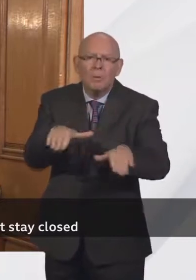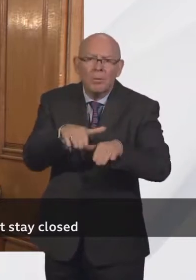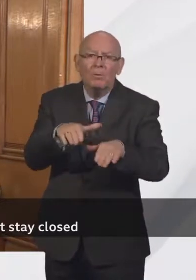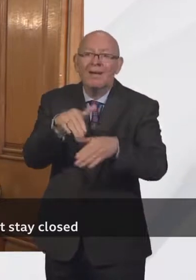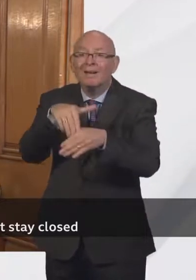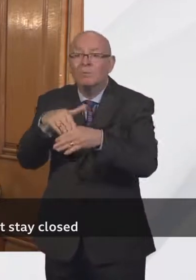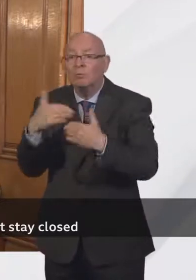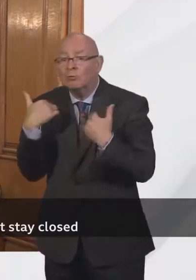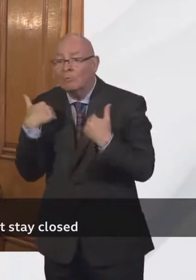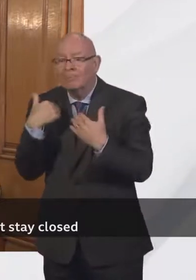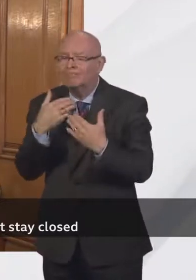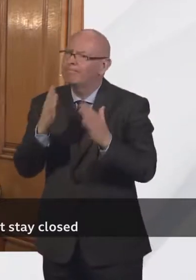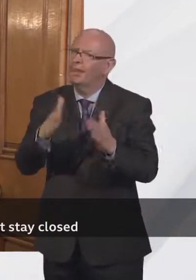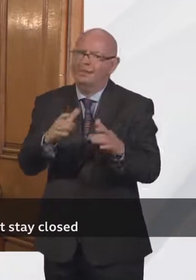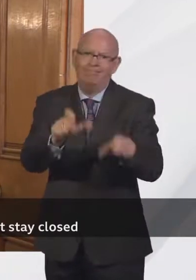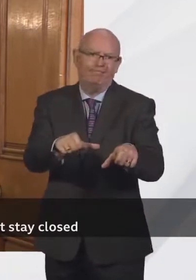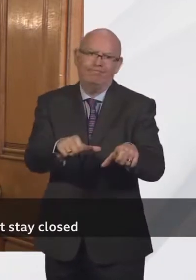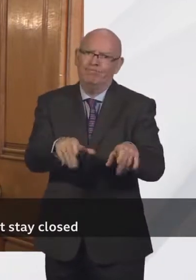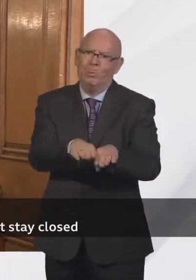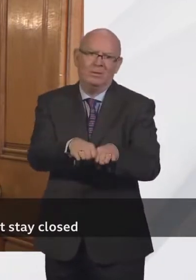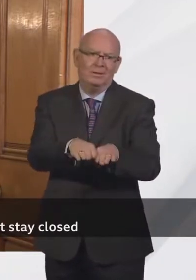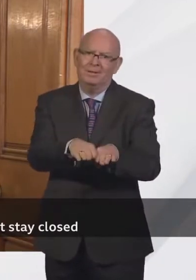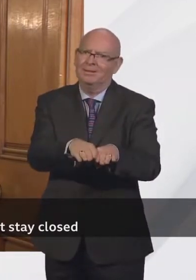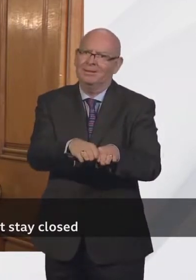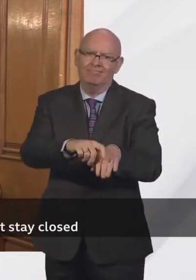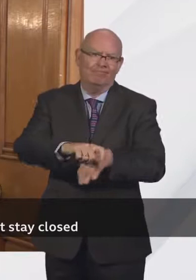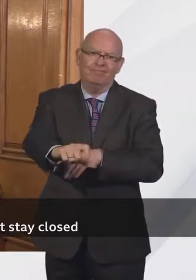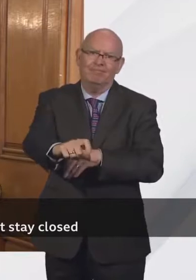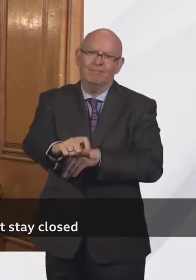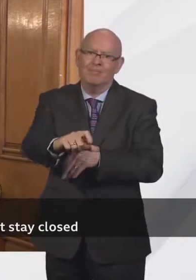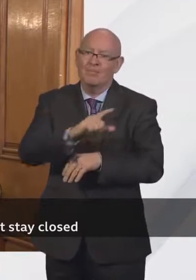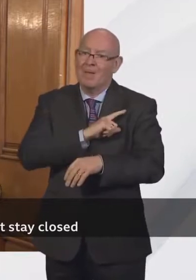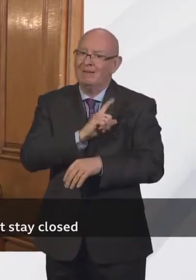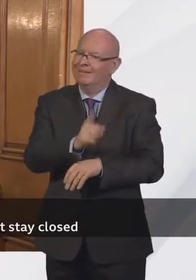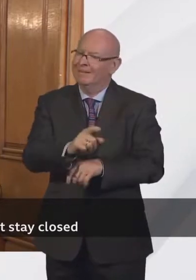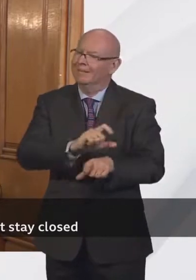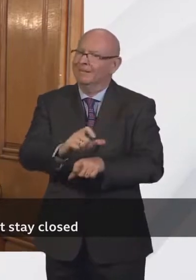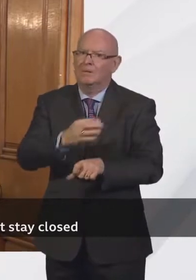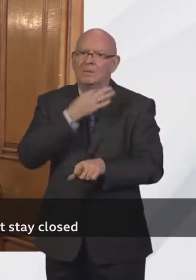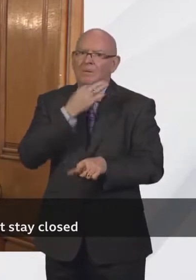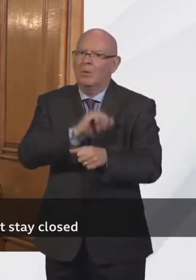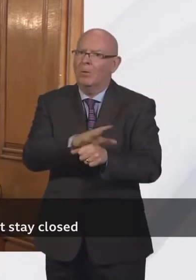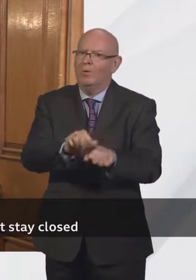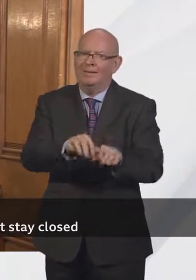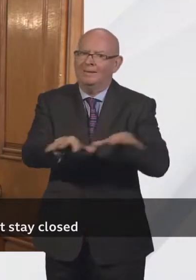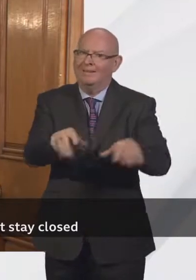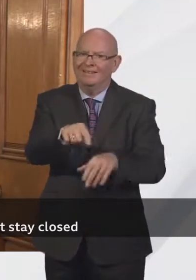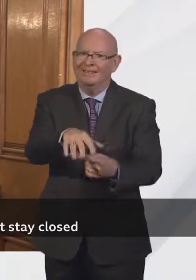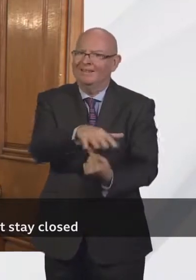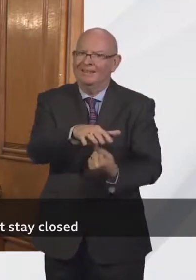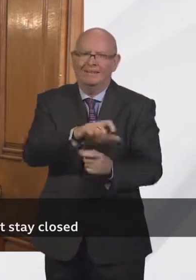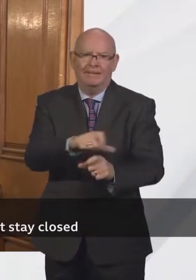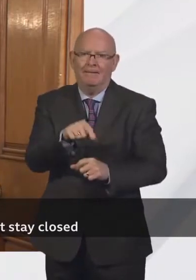sectors to establish how they too can open in a COVID-secure way as fast as possible.